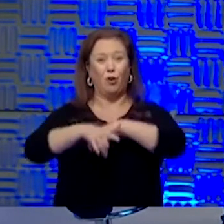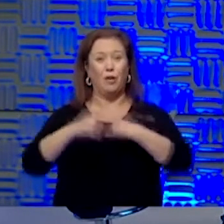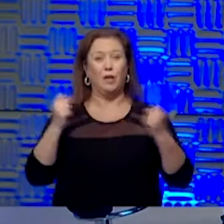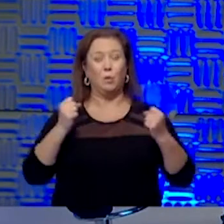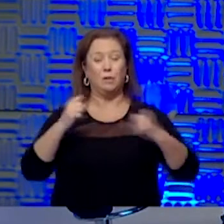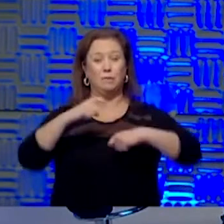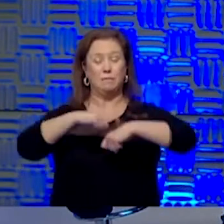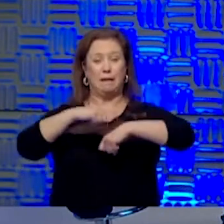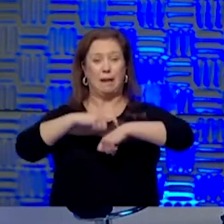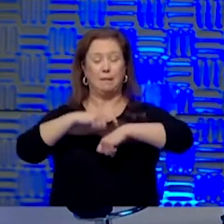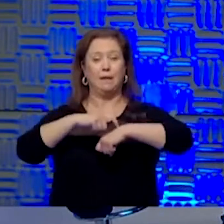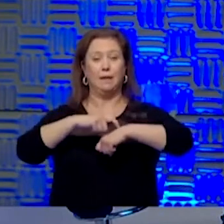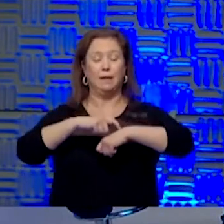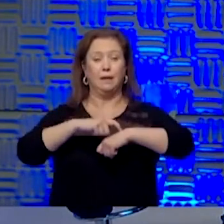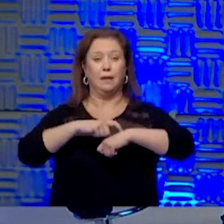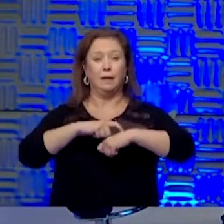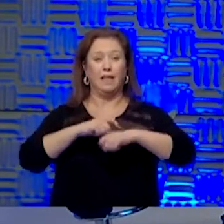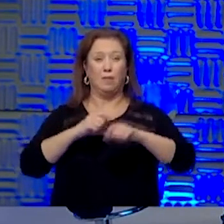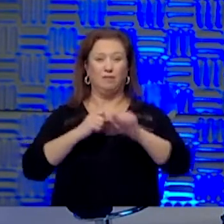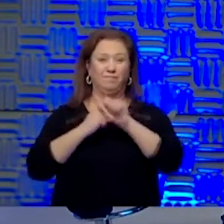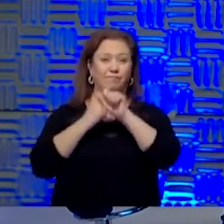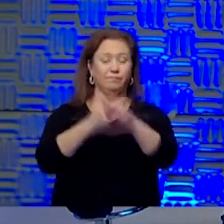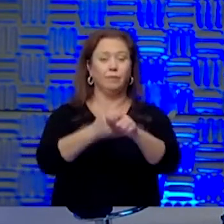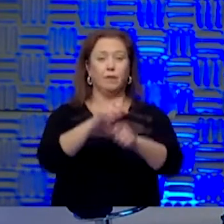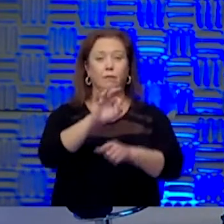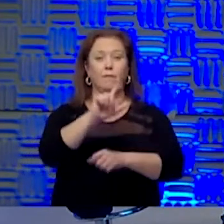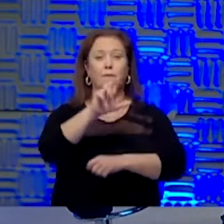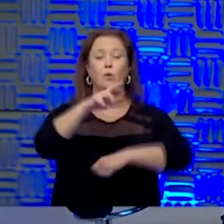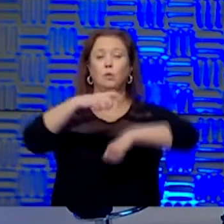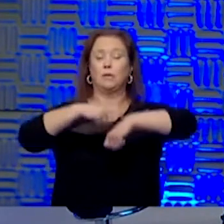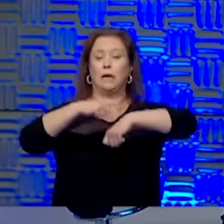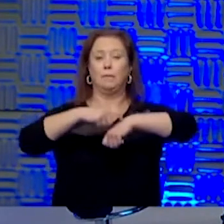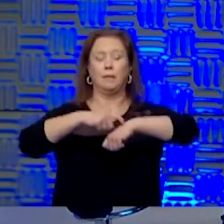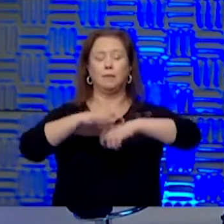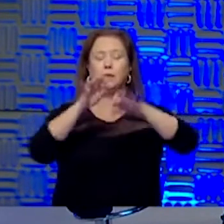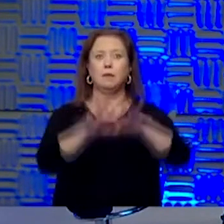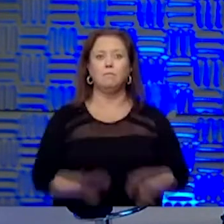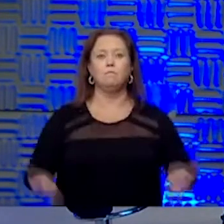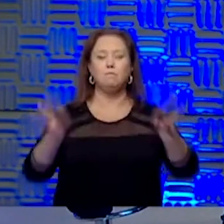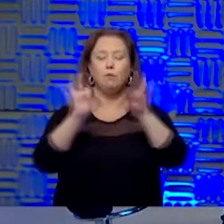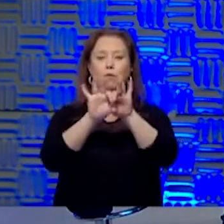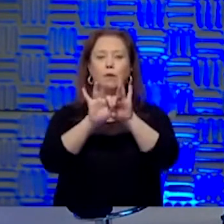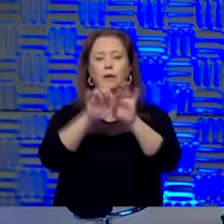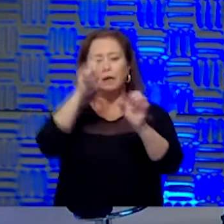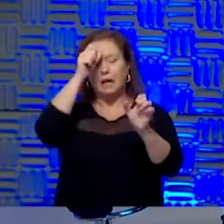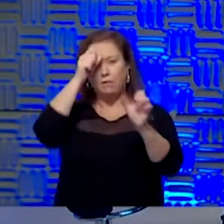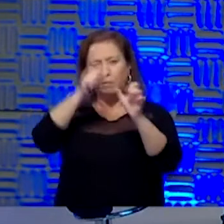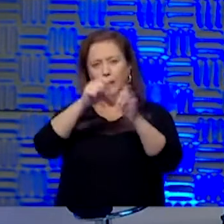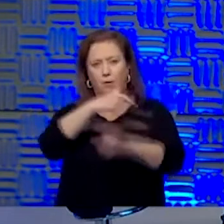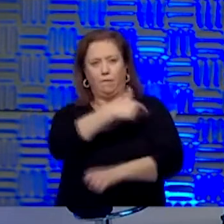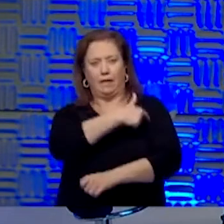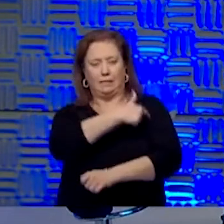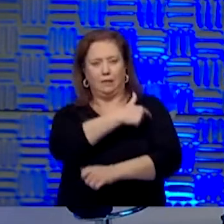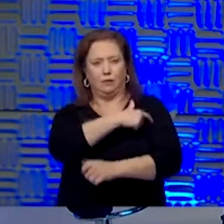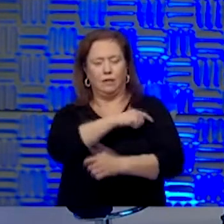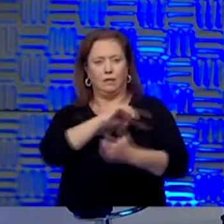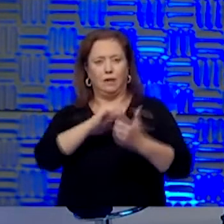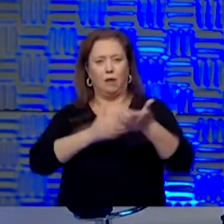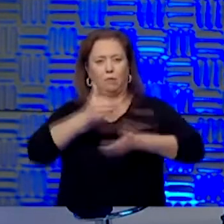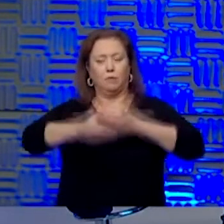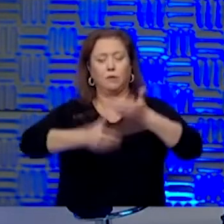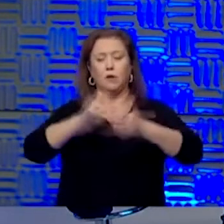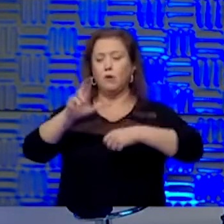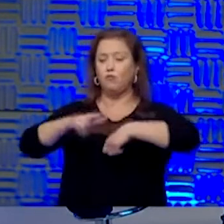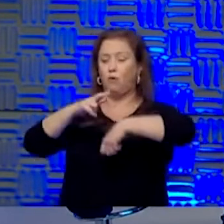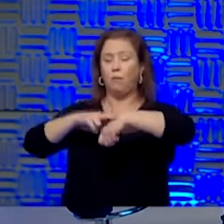because that would be concurrent with influenza. That's a really important thing. And remembering that how vaccination works, normally what